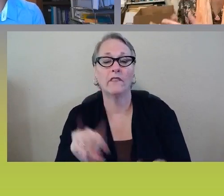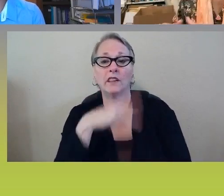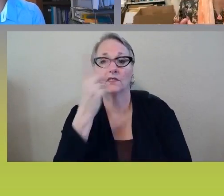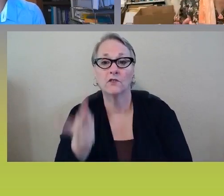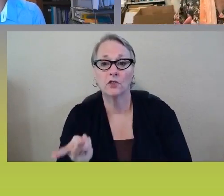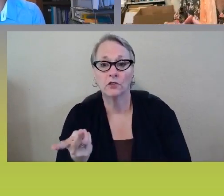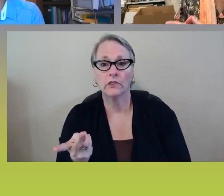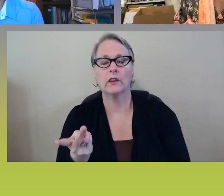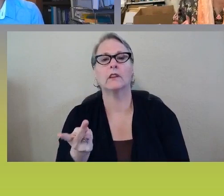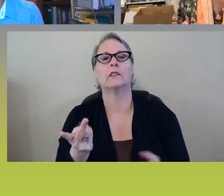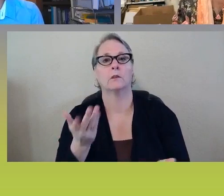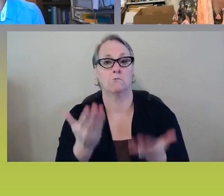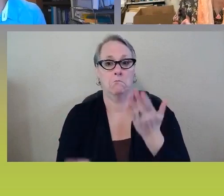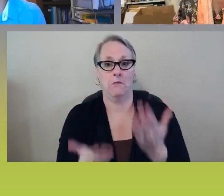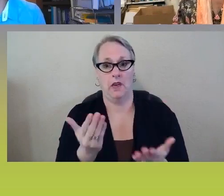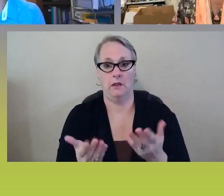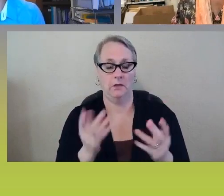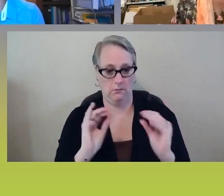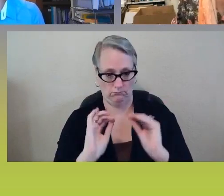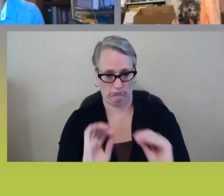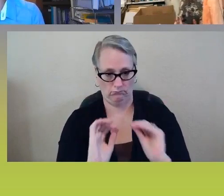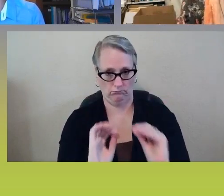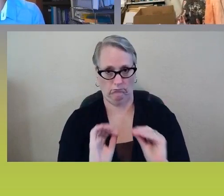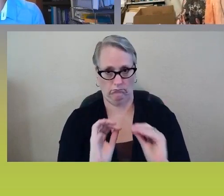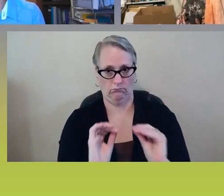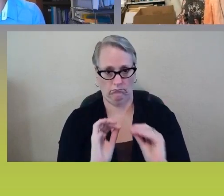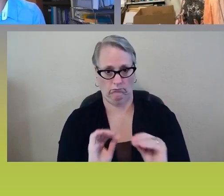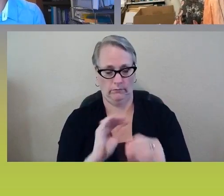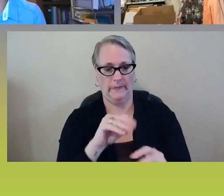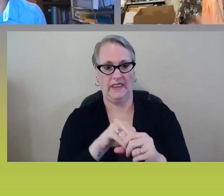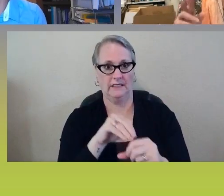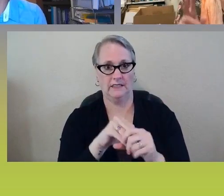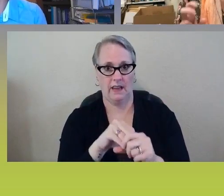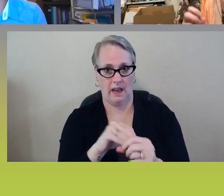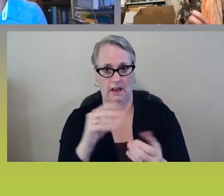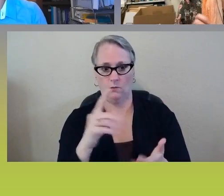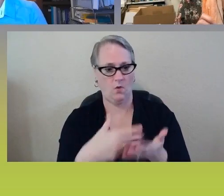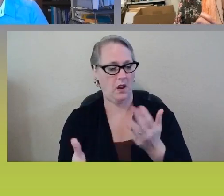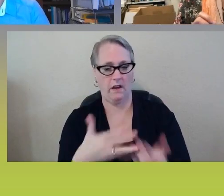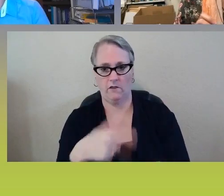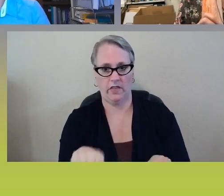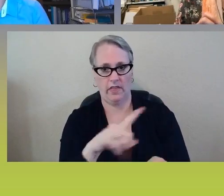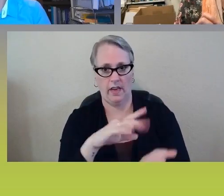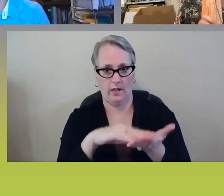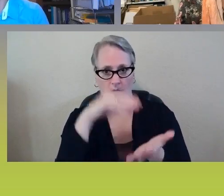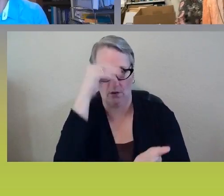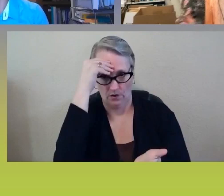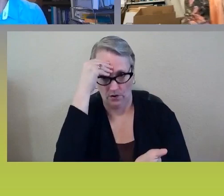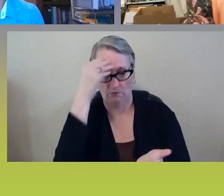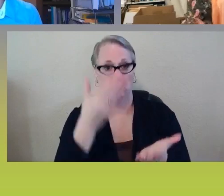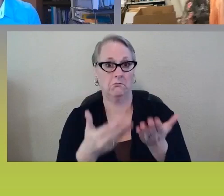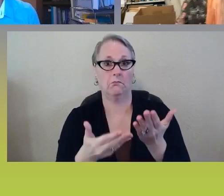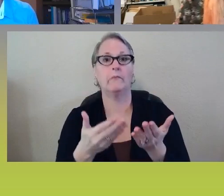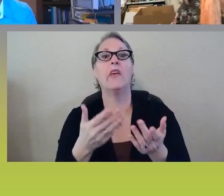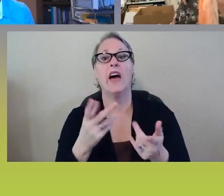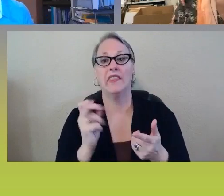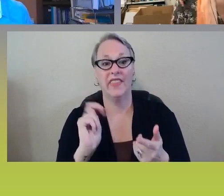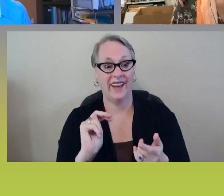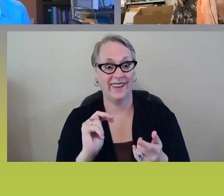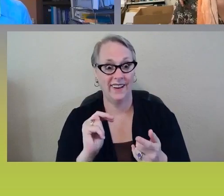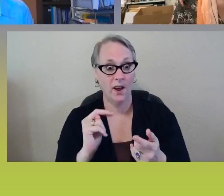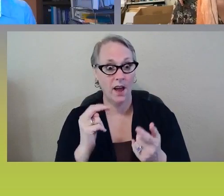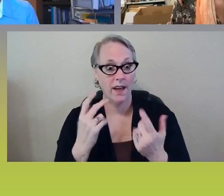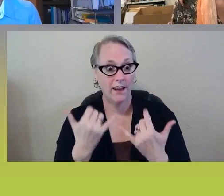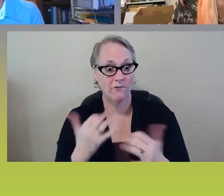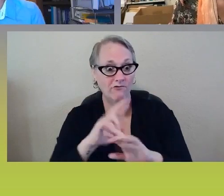whatever is learned in the inside, maybe the experiments are conducted outside, because they